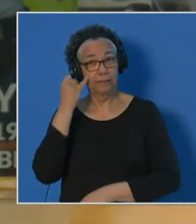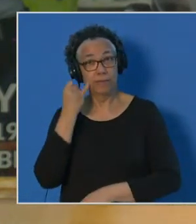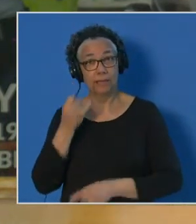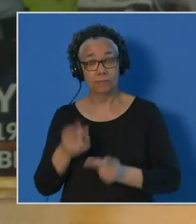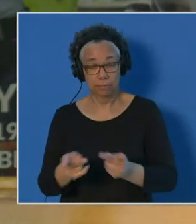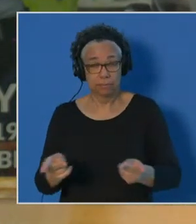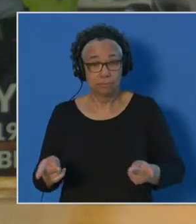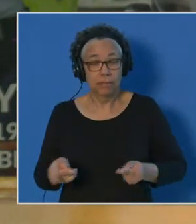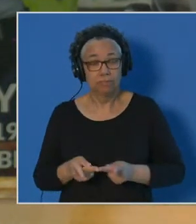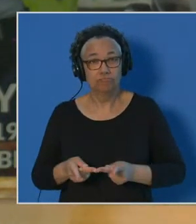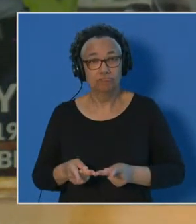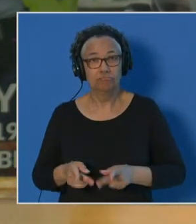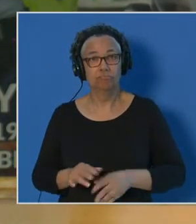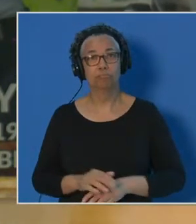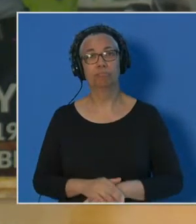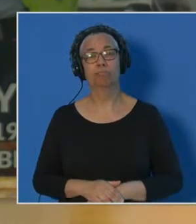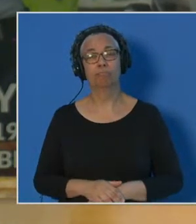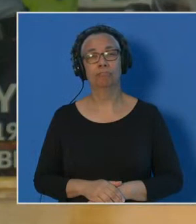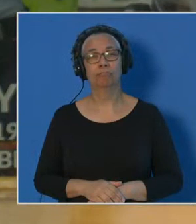Fantastic.